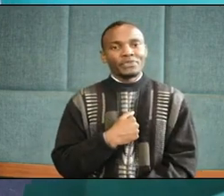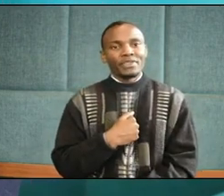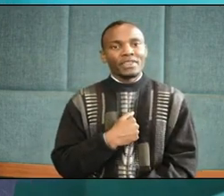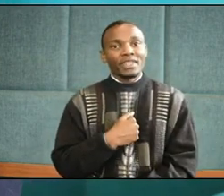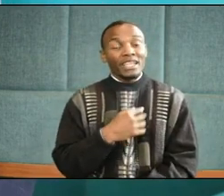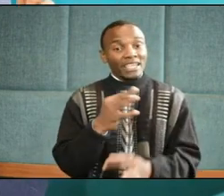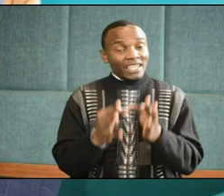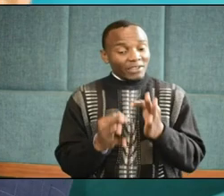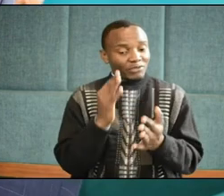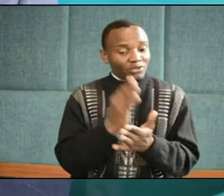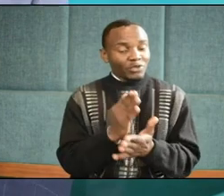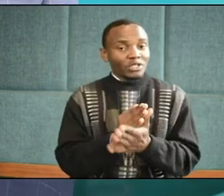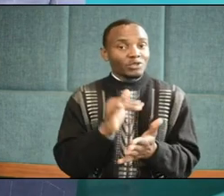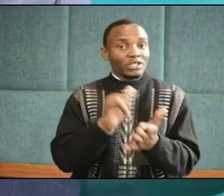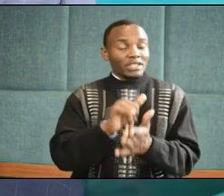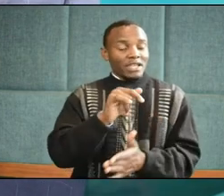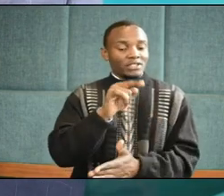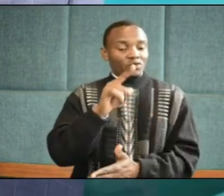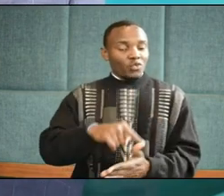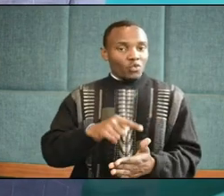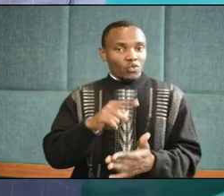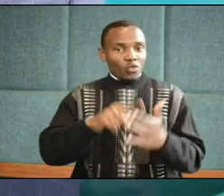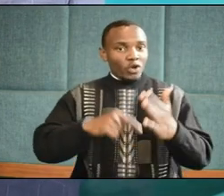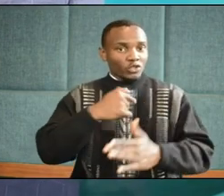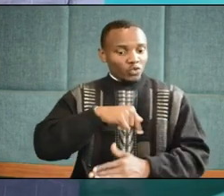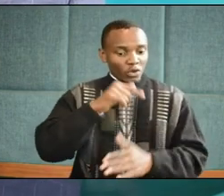that is what we'll concentrate on,